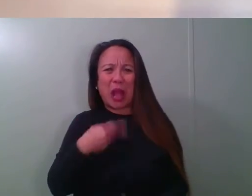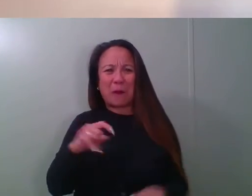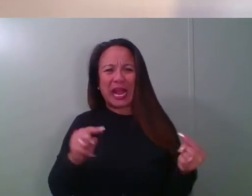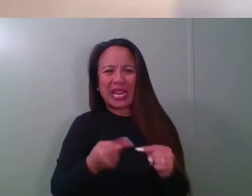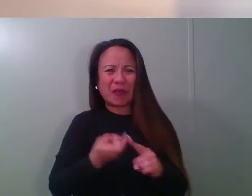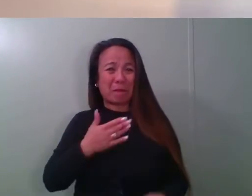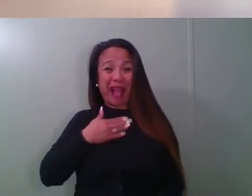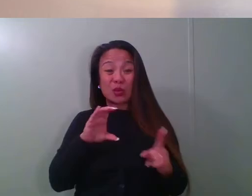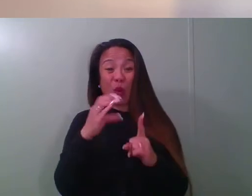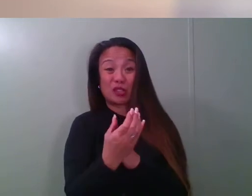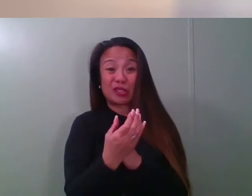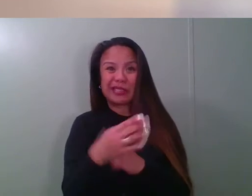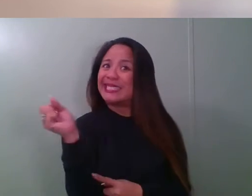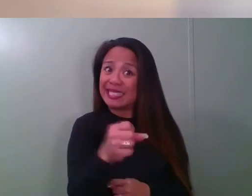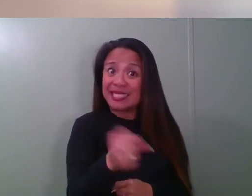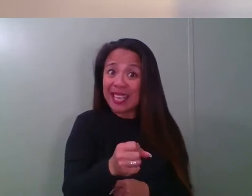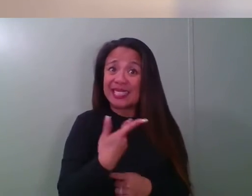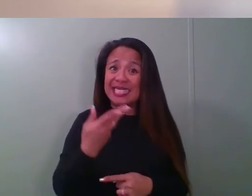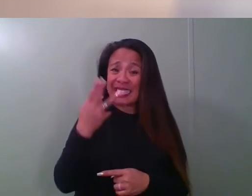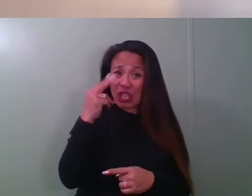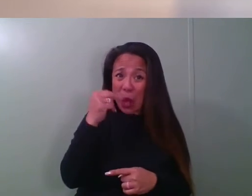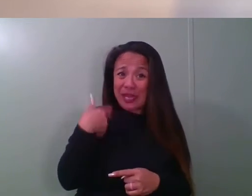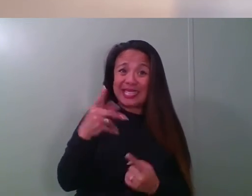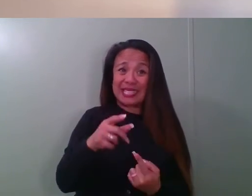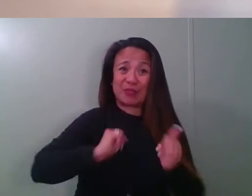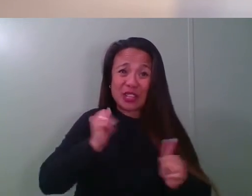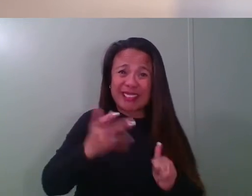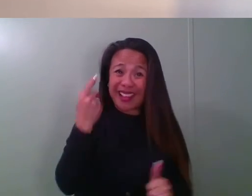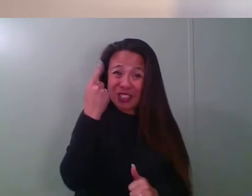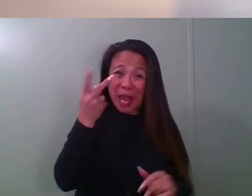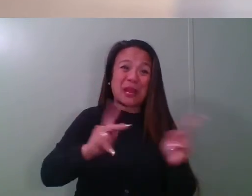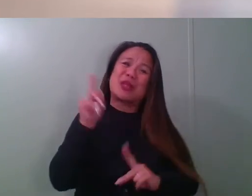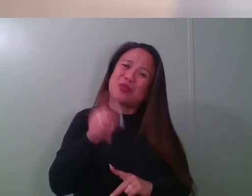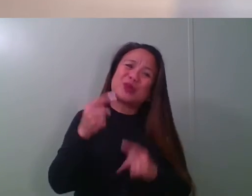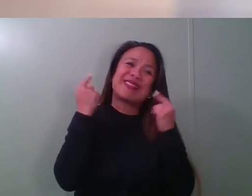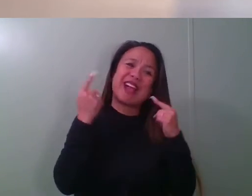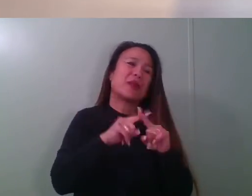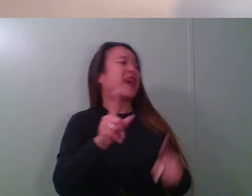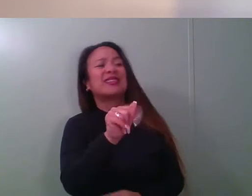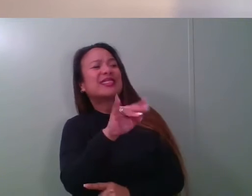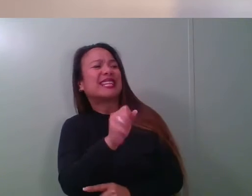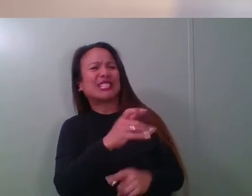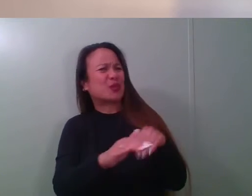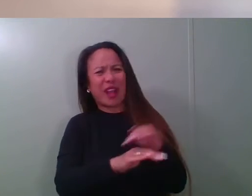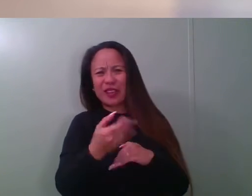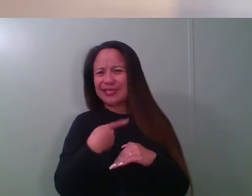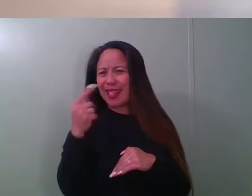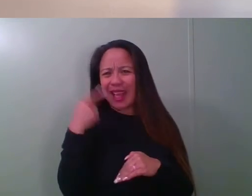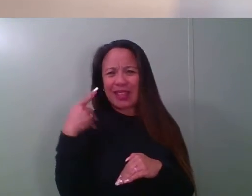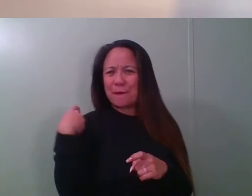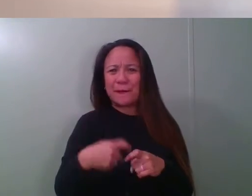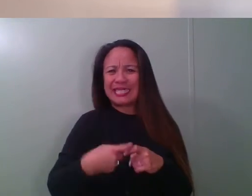pain from my culture? Yes, it's a comedy special, and I get that people are supposed to laugh. But Lisa's comfort at laughing